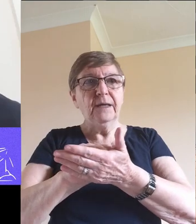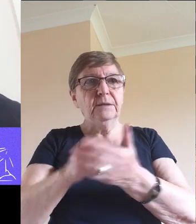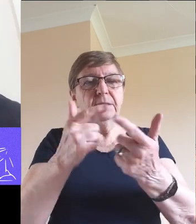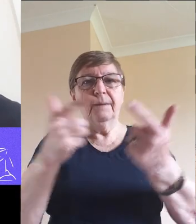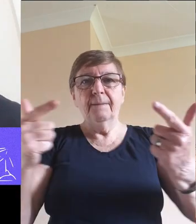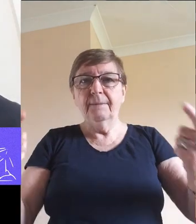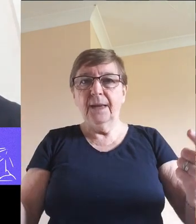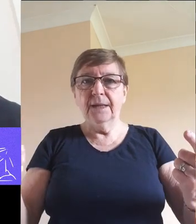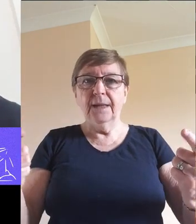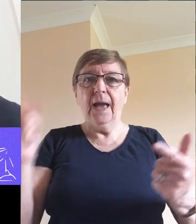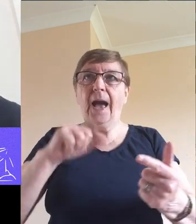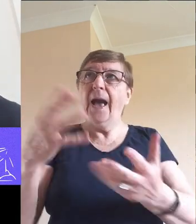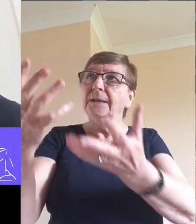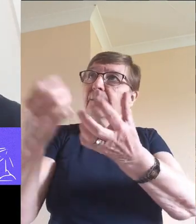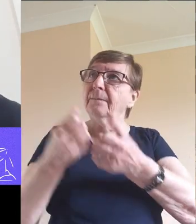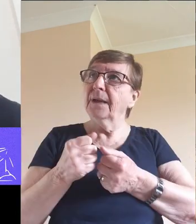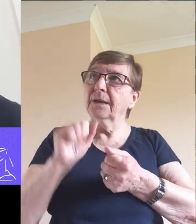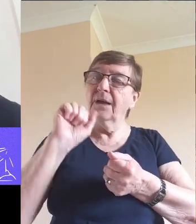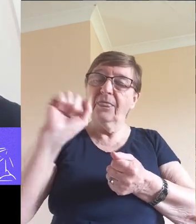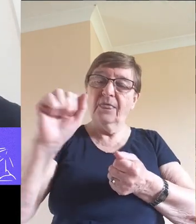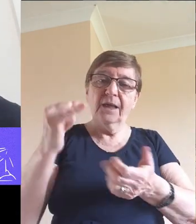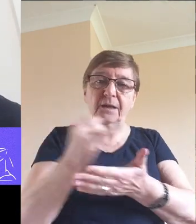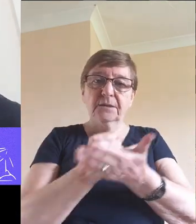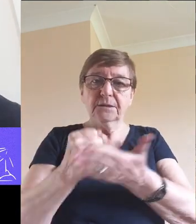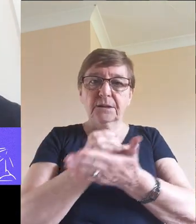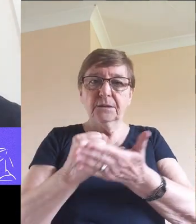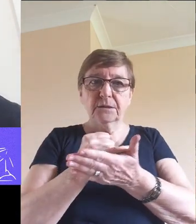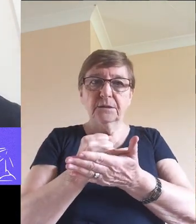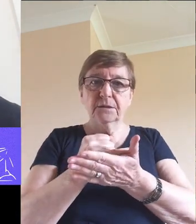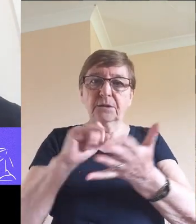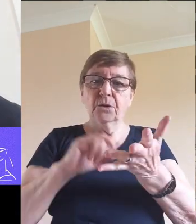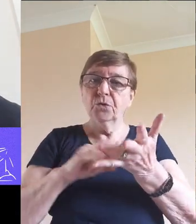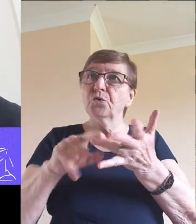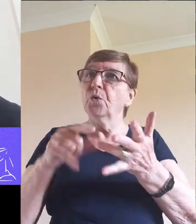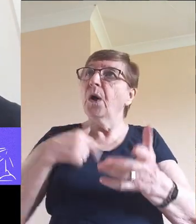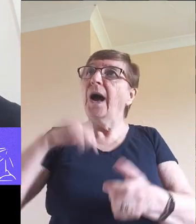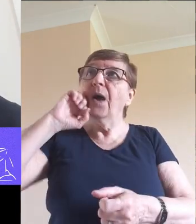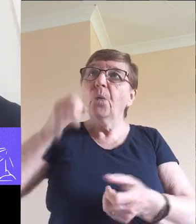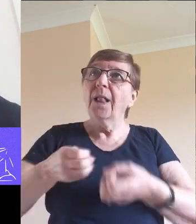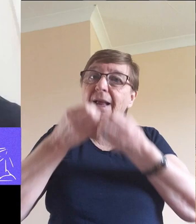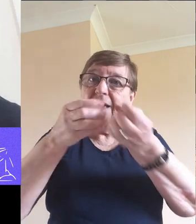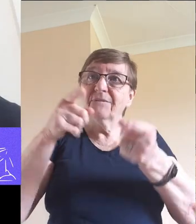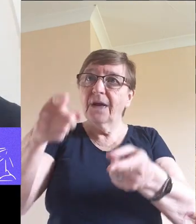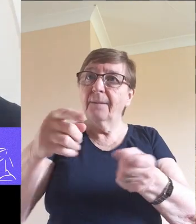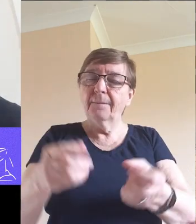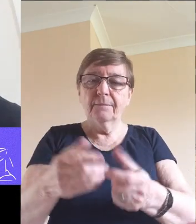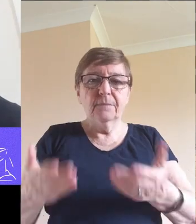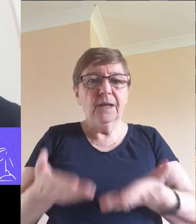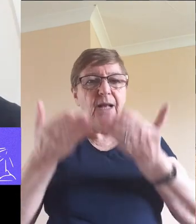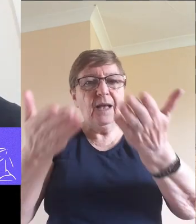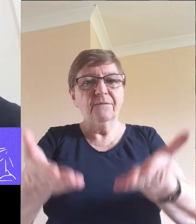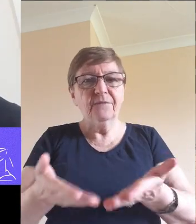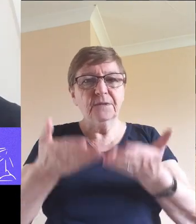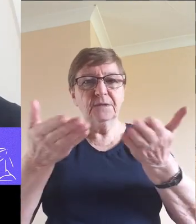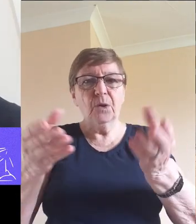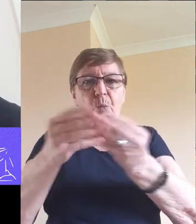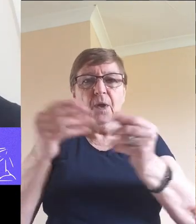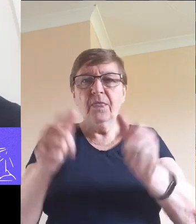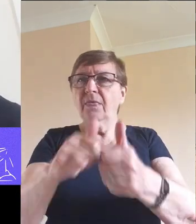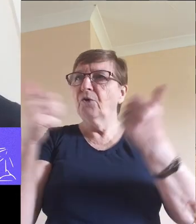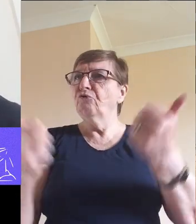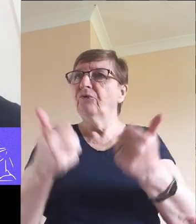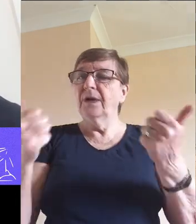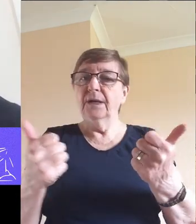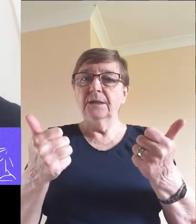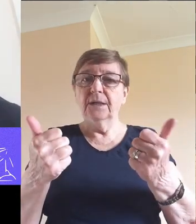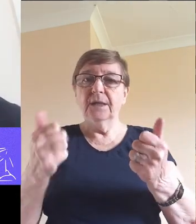their iniquities. Therefore, I will give him a portion among the great, and he will divide the